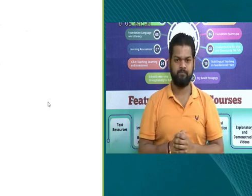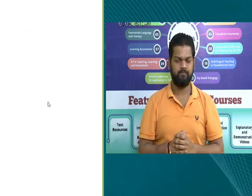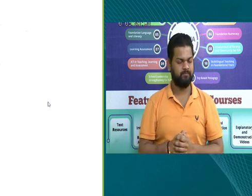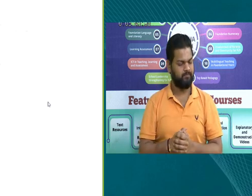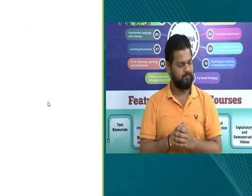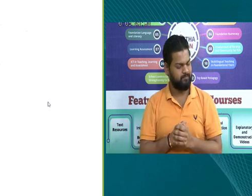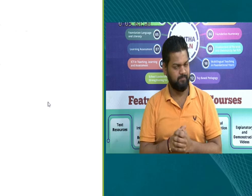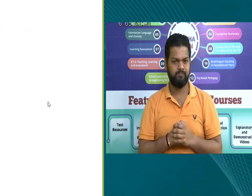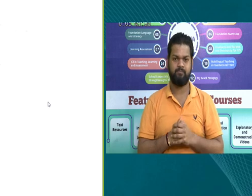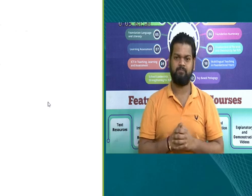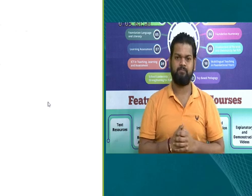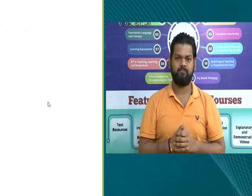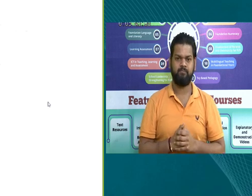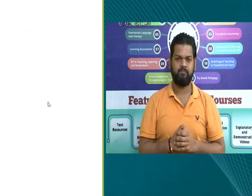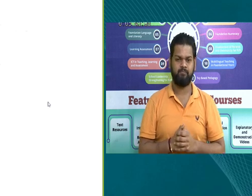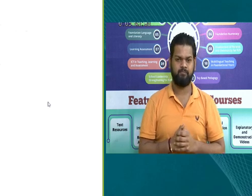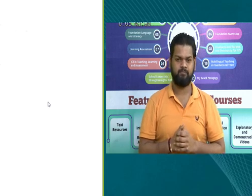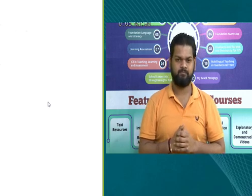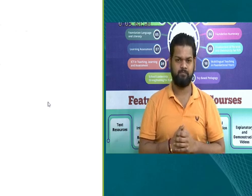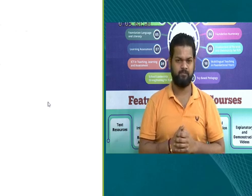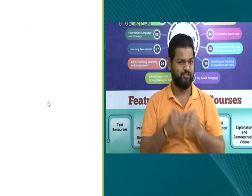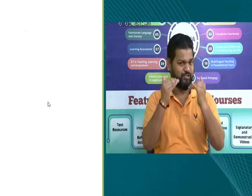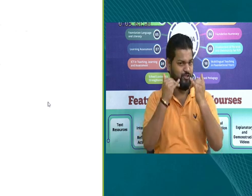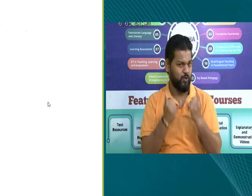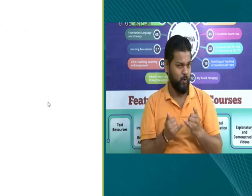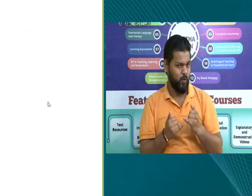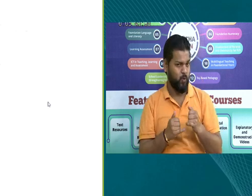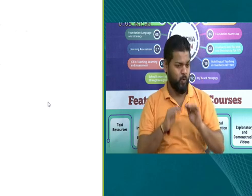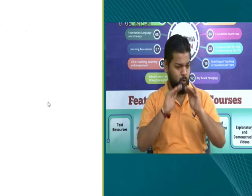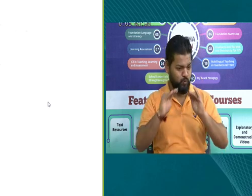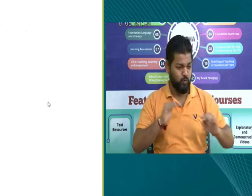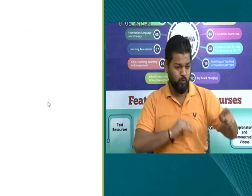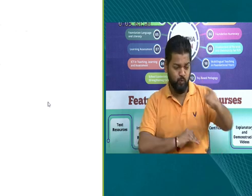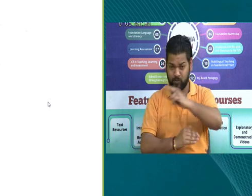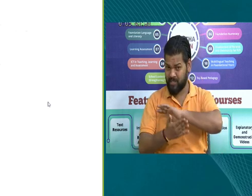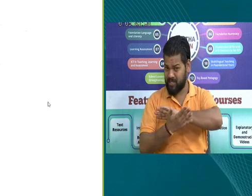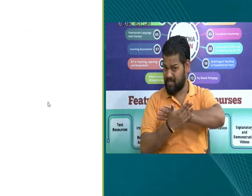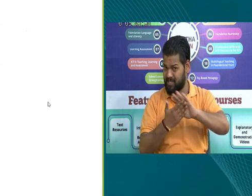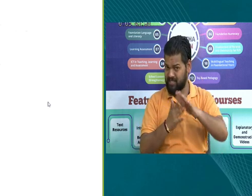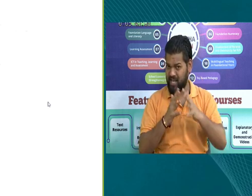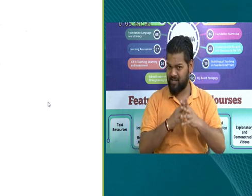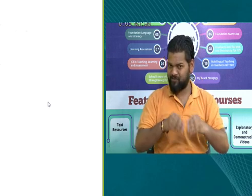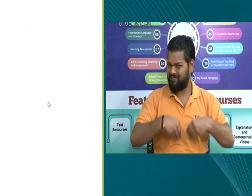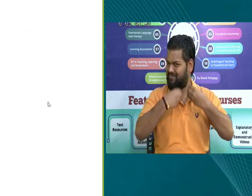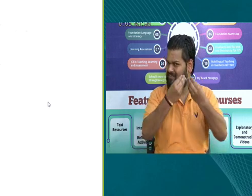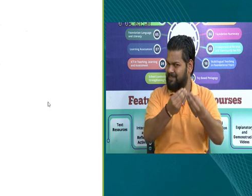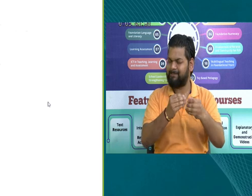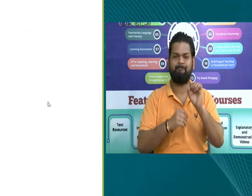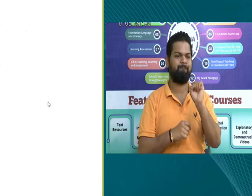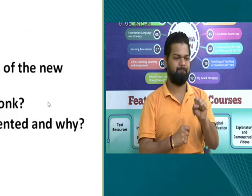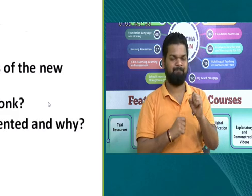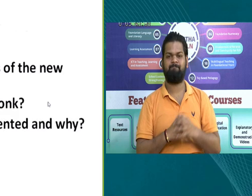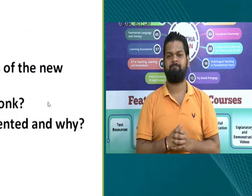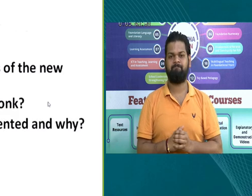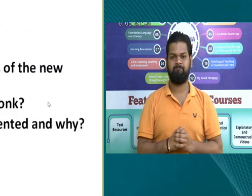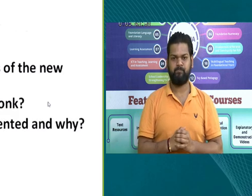All right. Ma'am, can you give the children any homework? Yes.